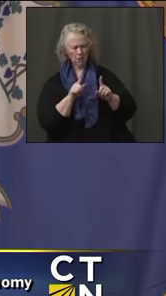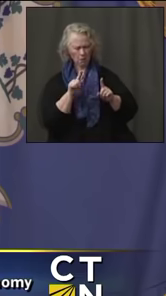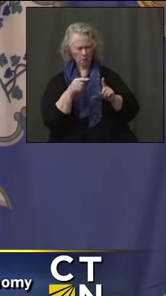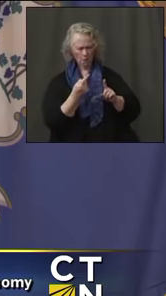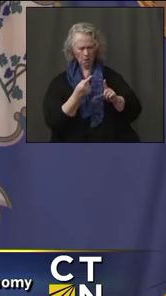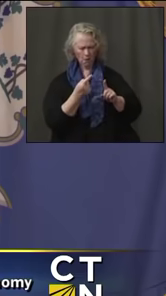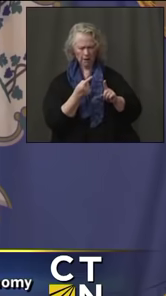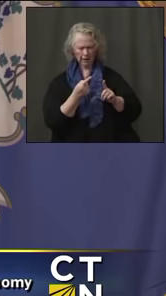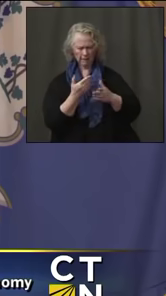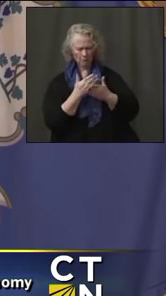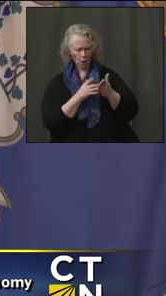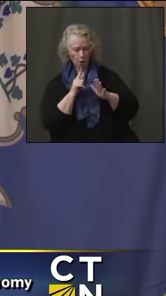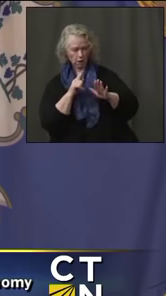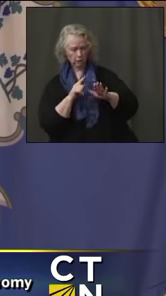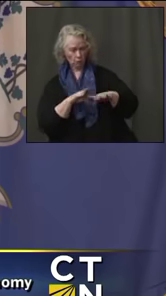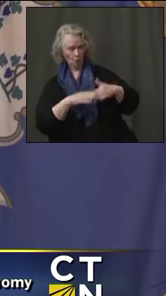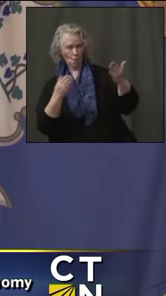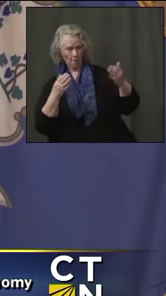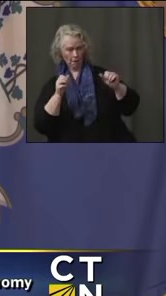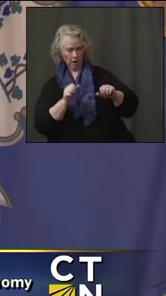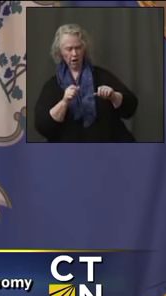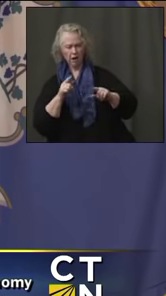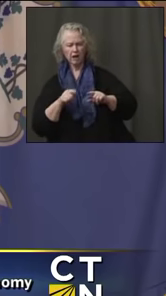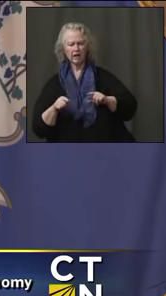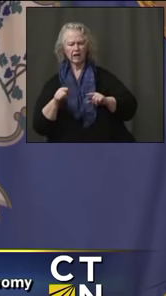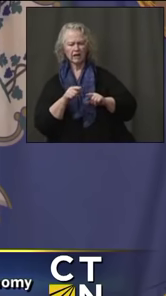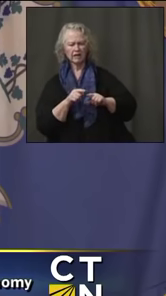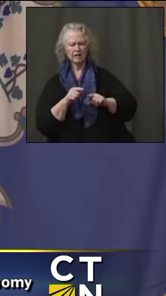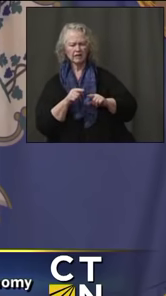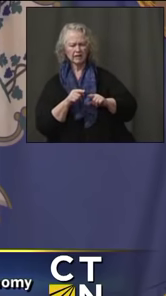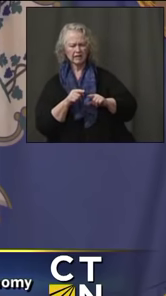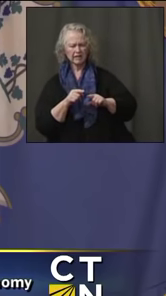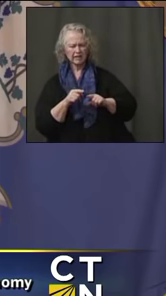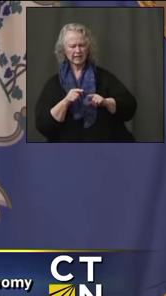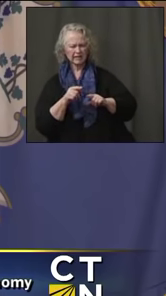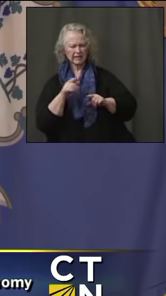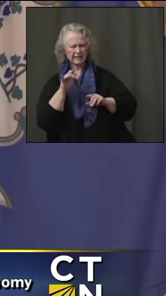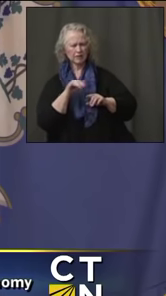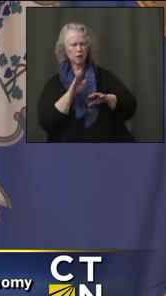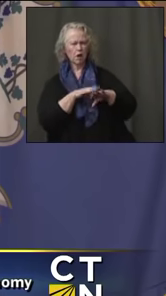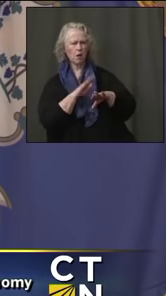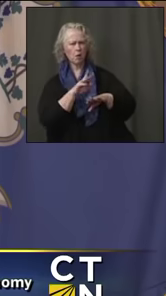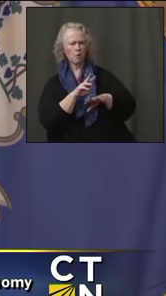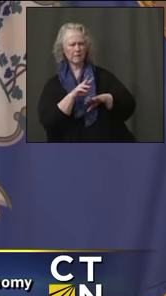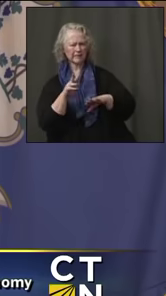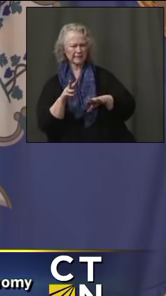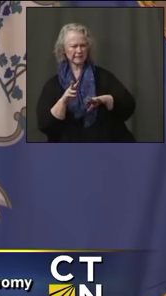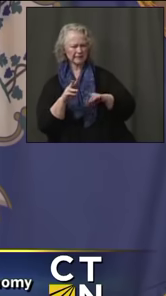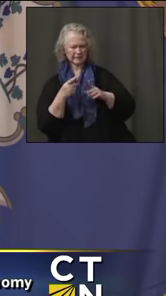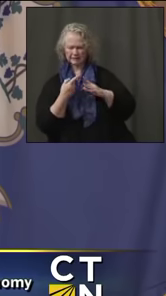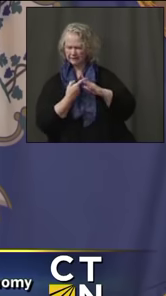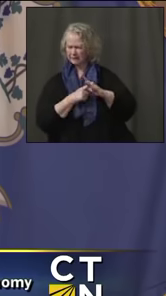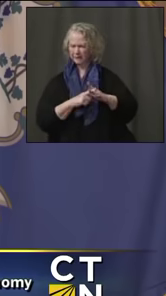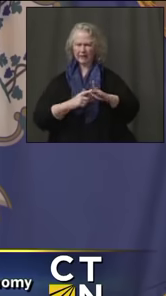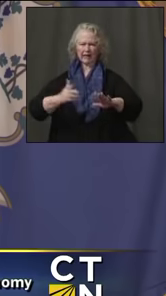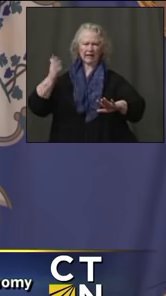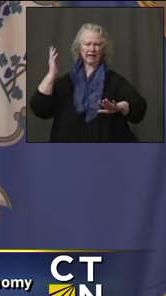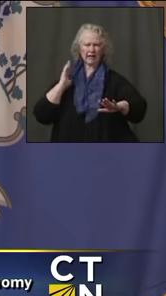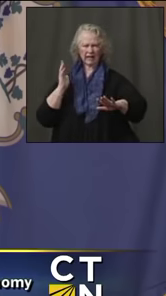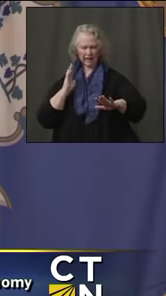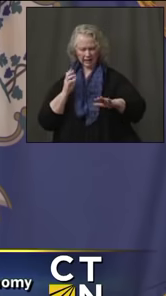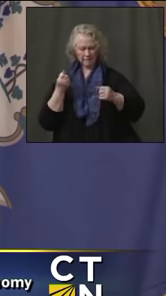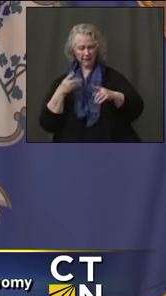was available for those self-employed to fill out has actually been on the website since the COVID crisis started. Many